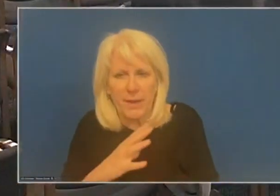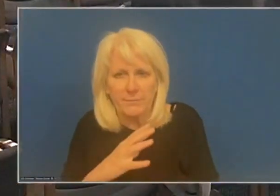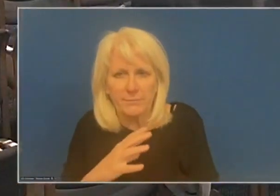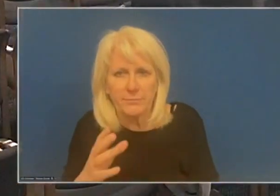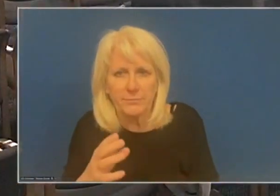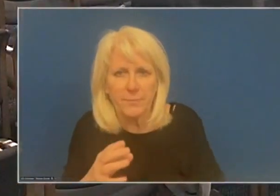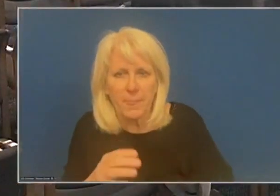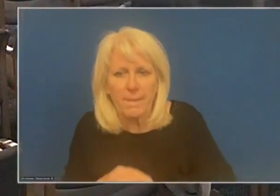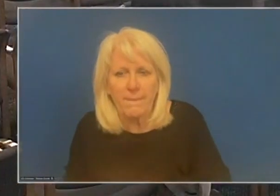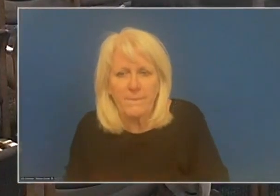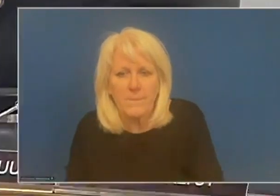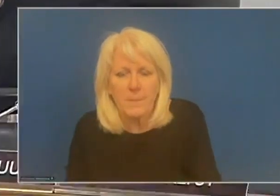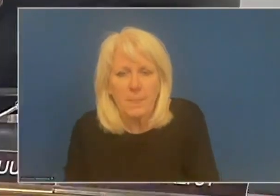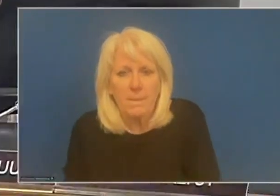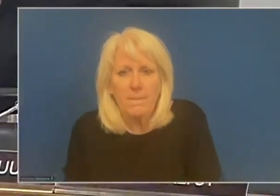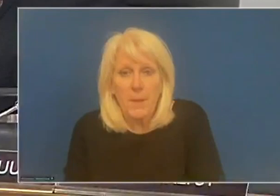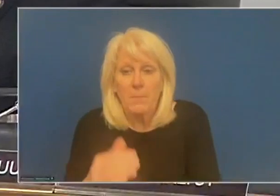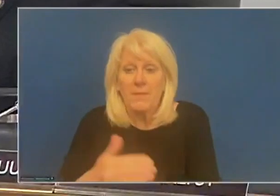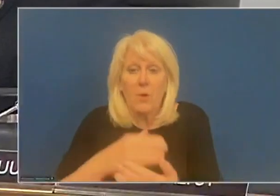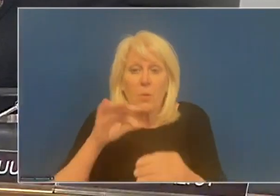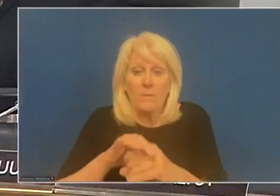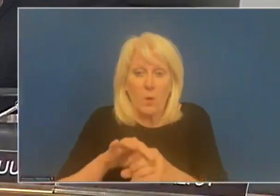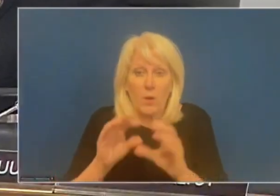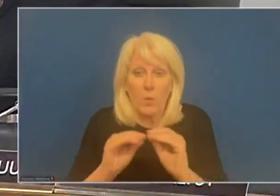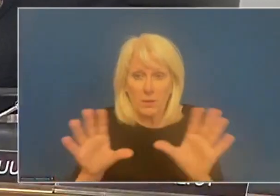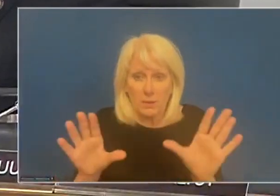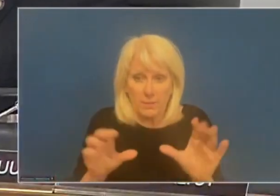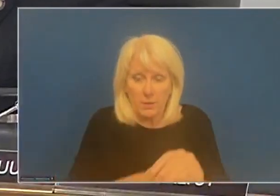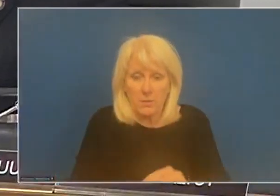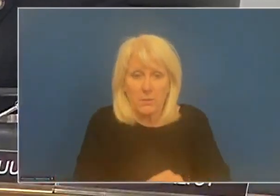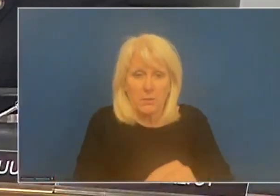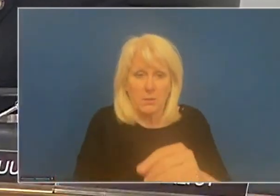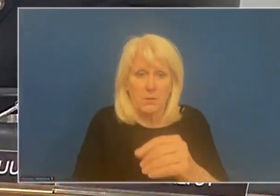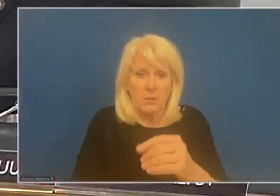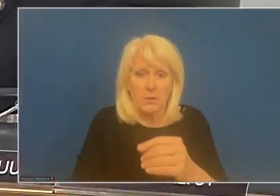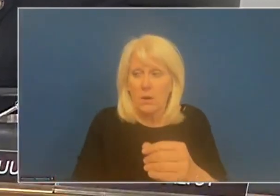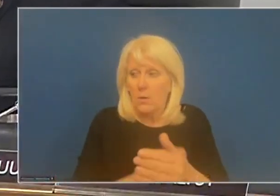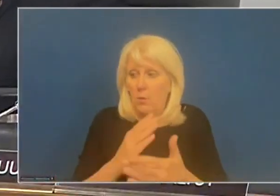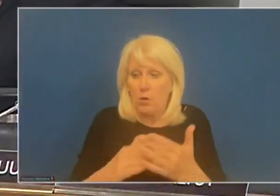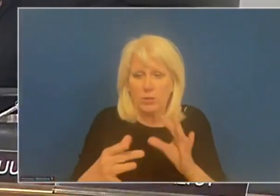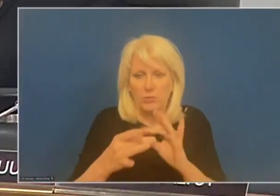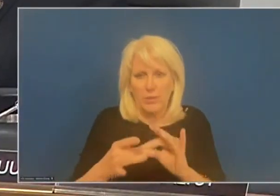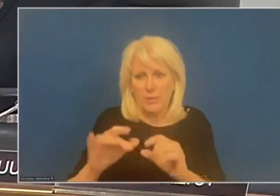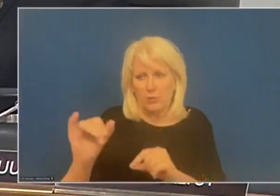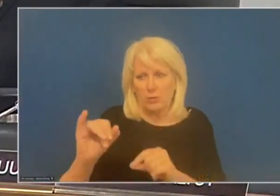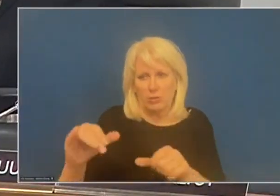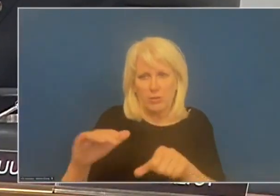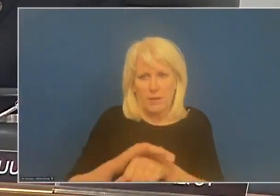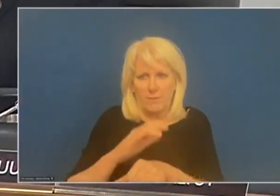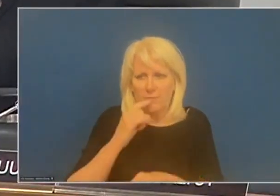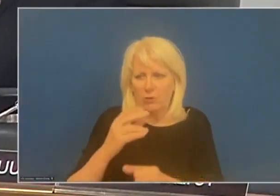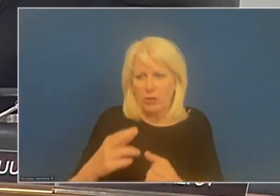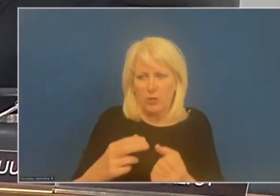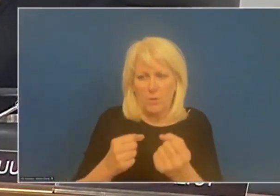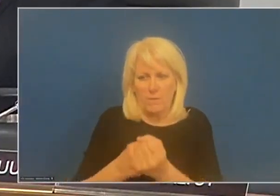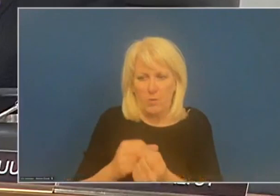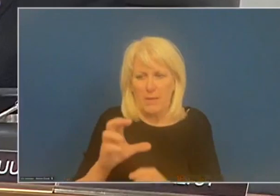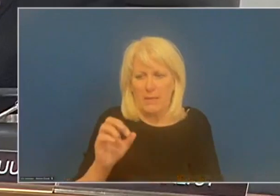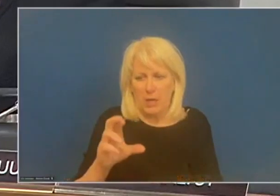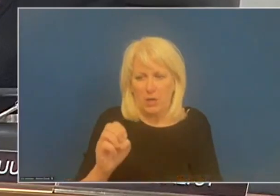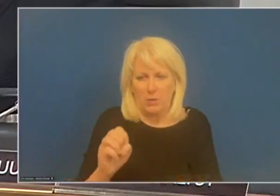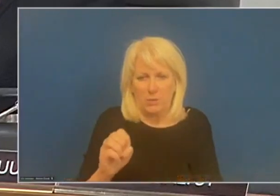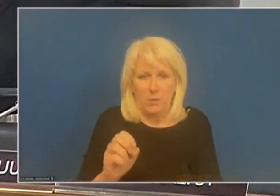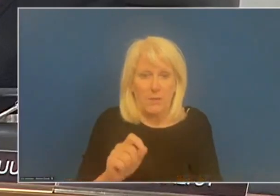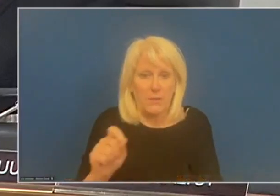So, committee, before we vote, I want to clarify the record on portions related to insurance coverage for gender-affirming care. The